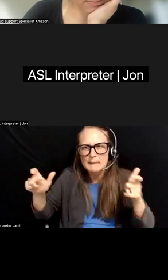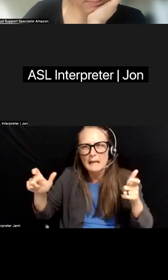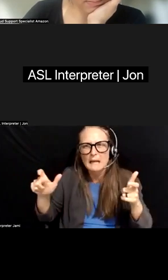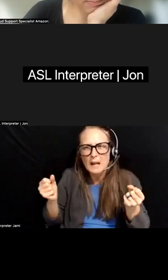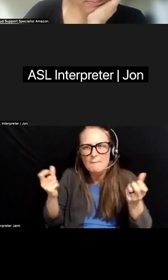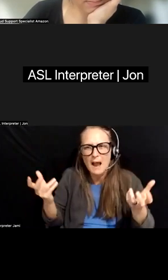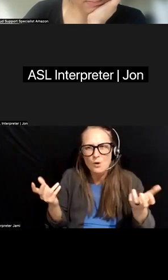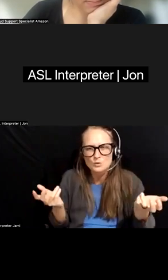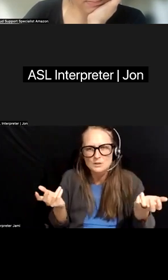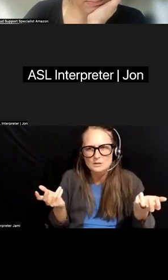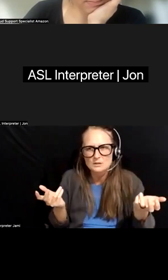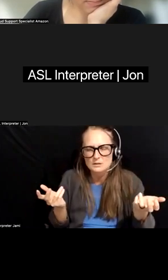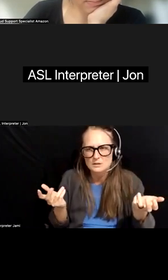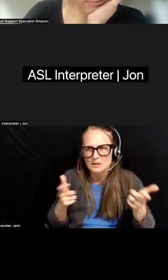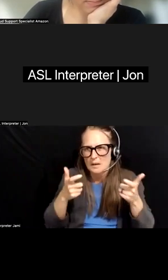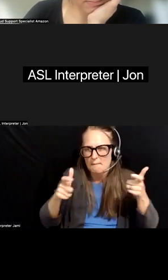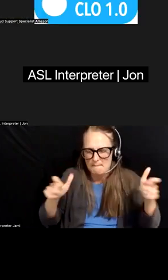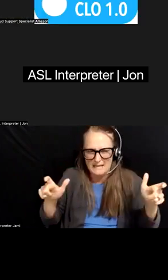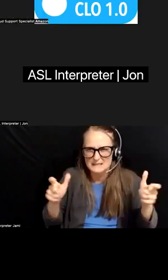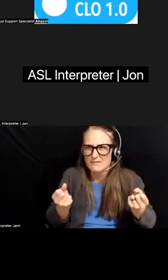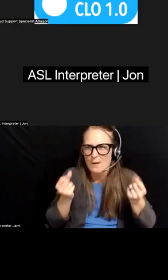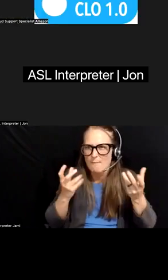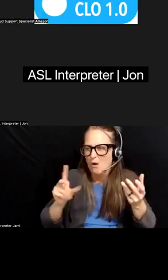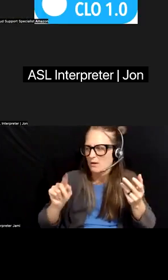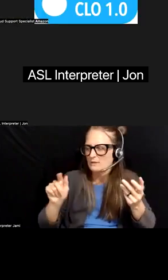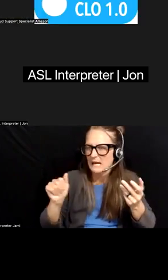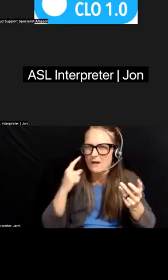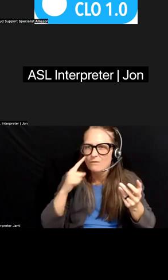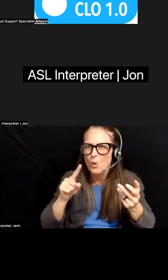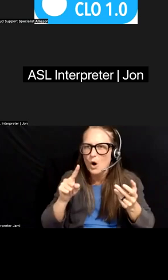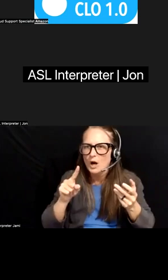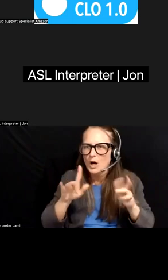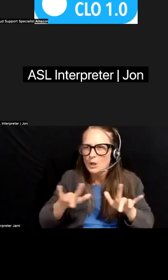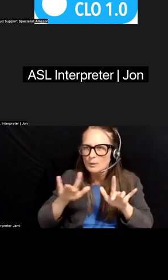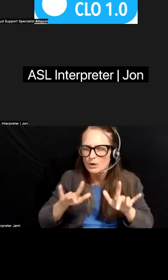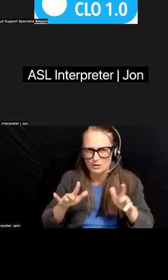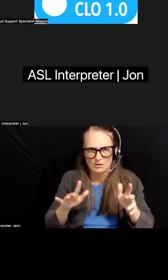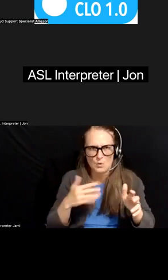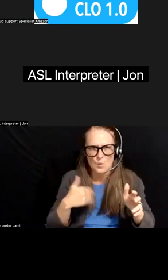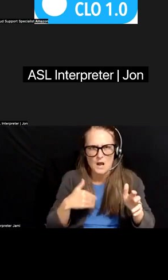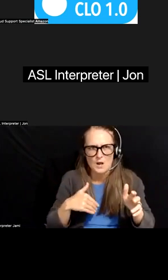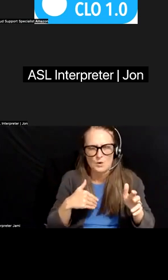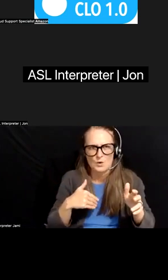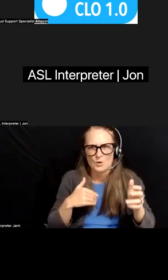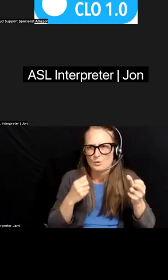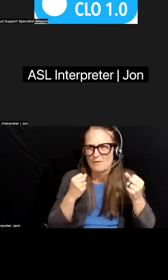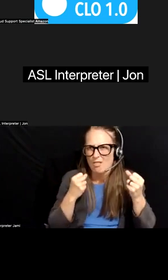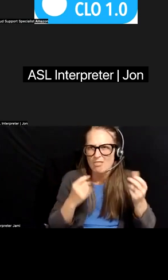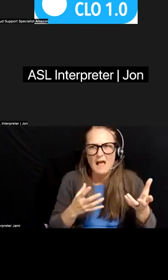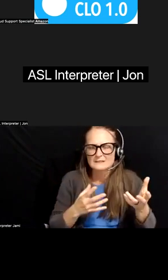What's a massive amount of data in computers? We got lots of folks. Wow, there's TBs,